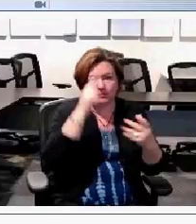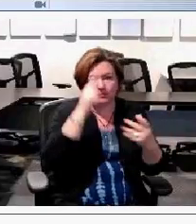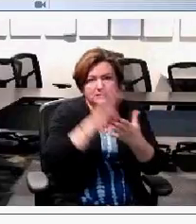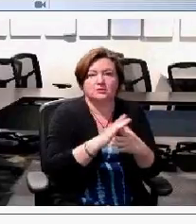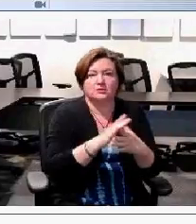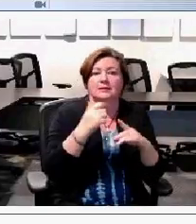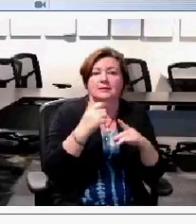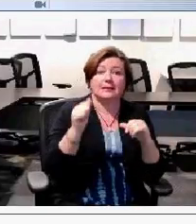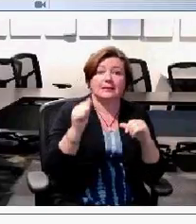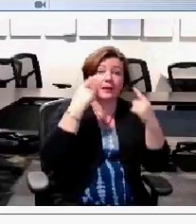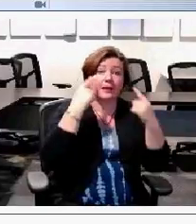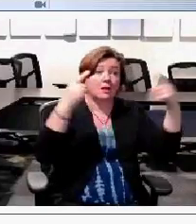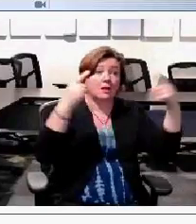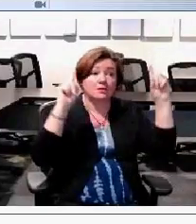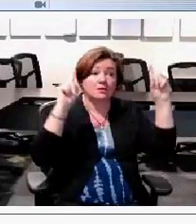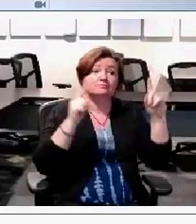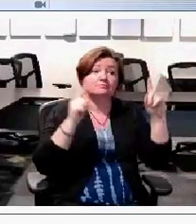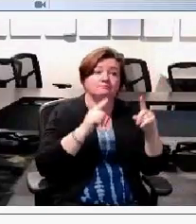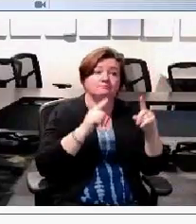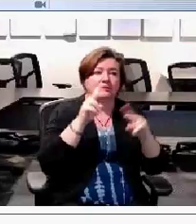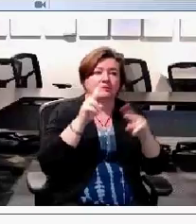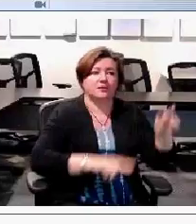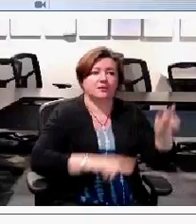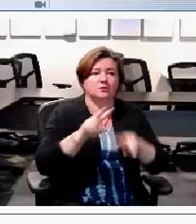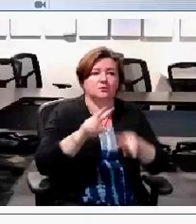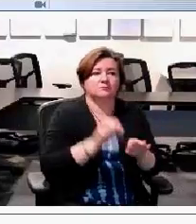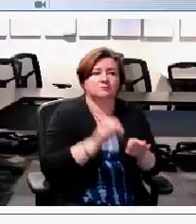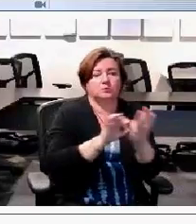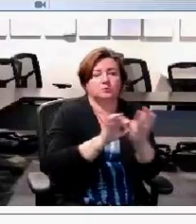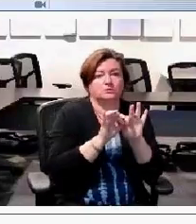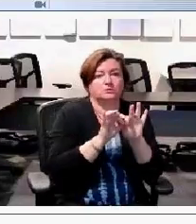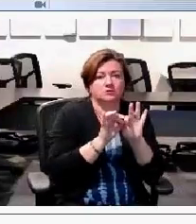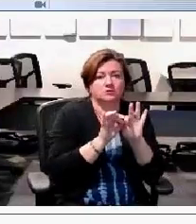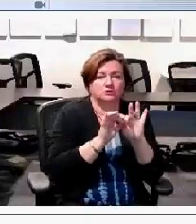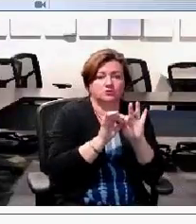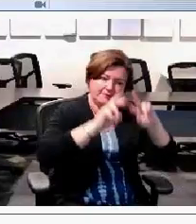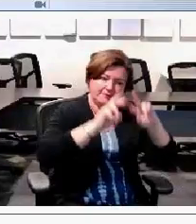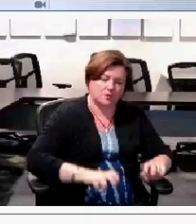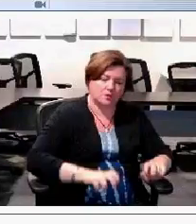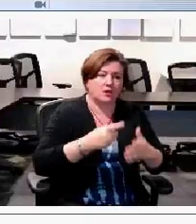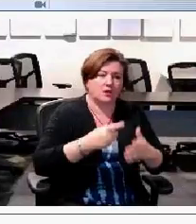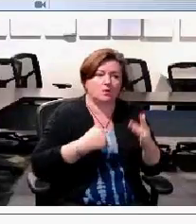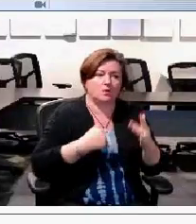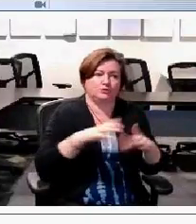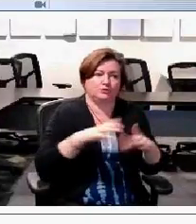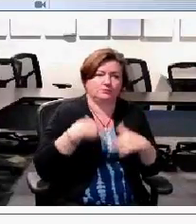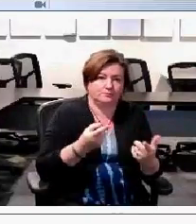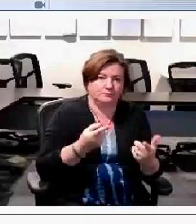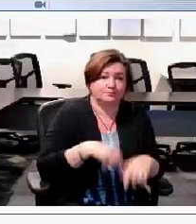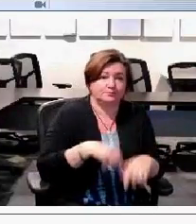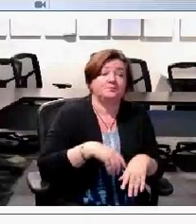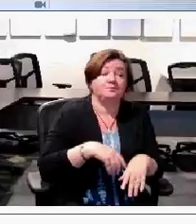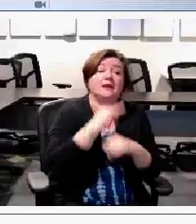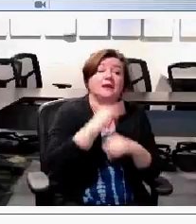outcomes and evaluation. I think there was an international consensus statement that